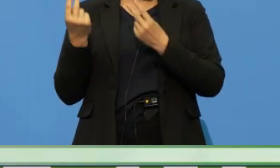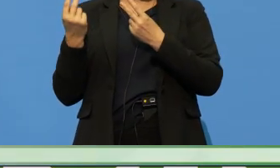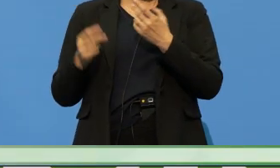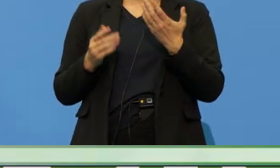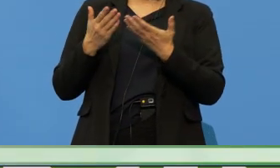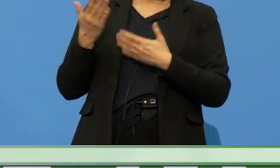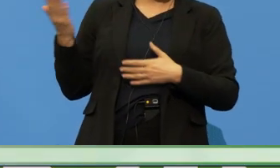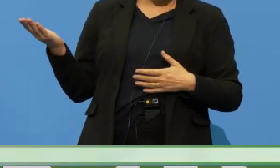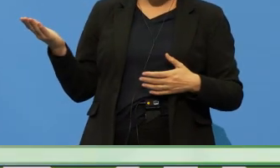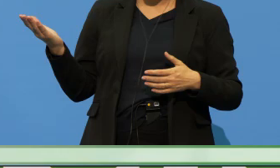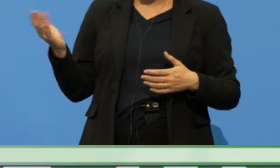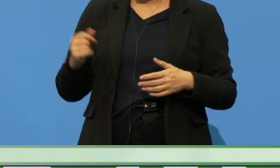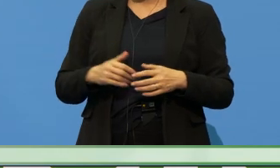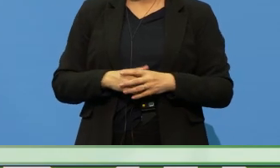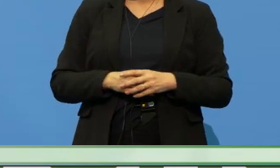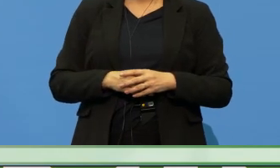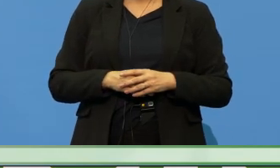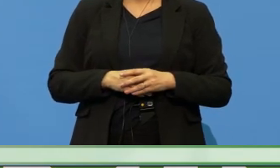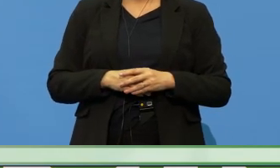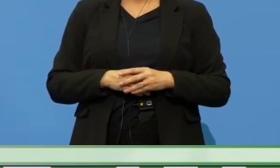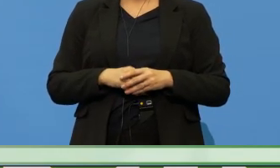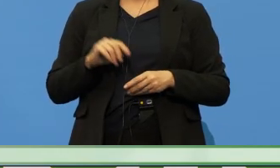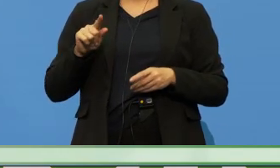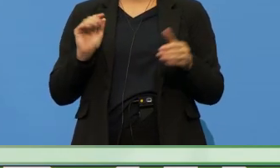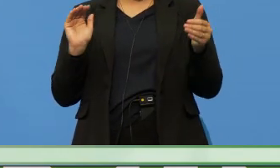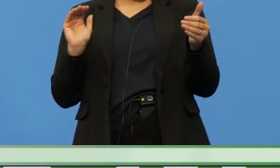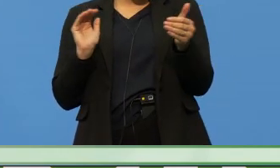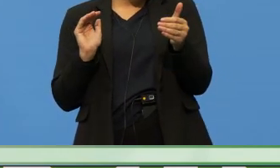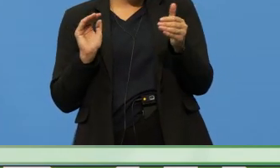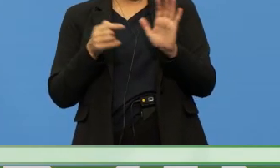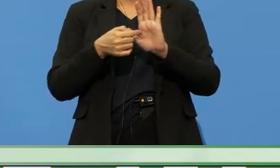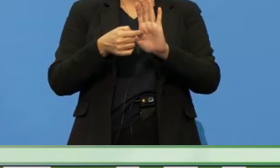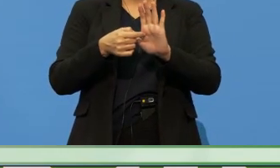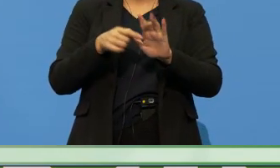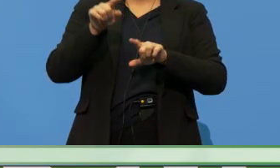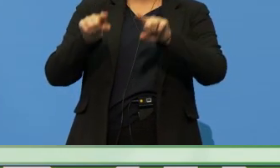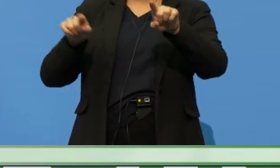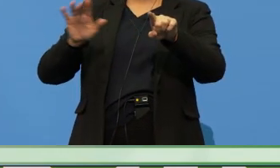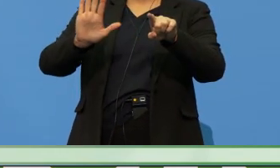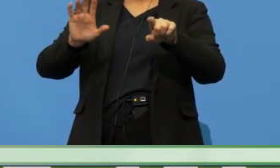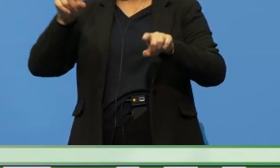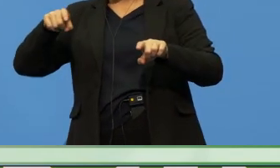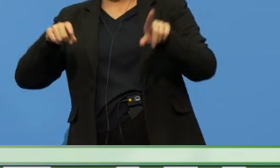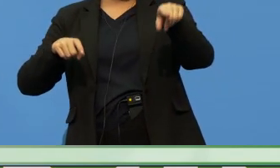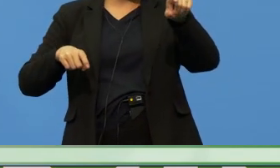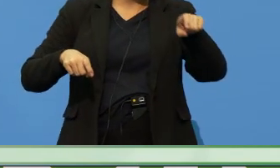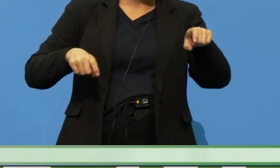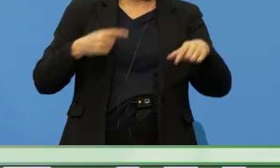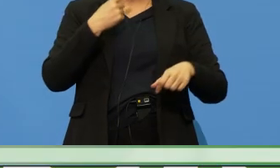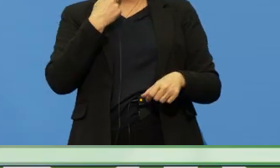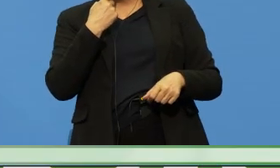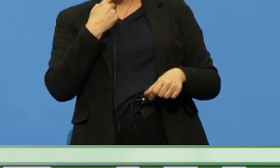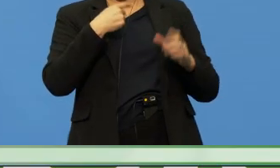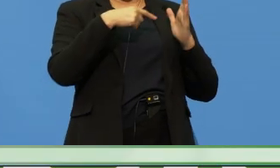an example of universal design in a small scale of how diversity in user needs is met by diversity in